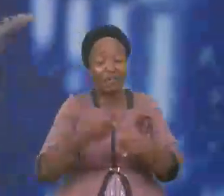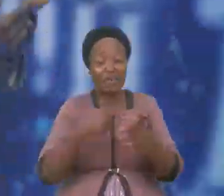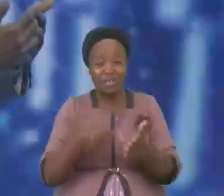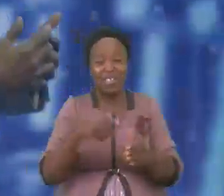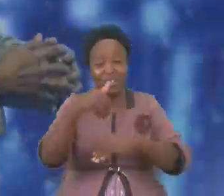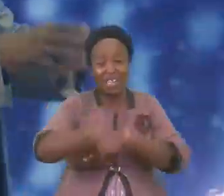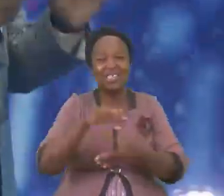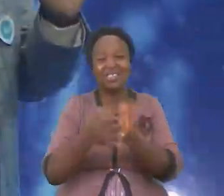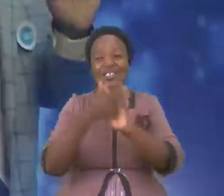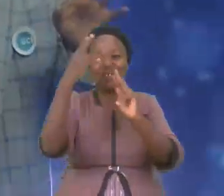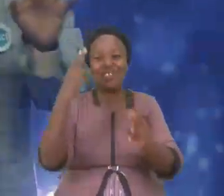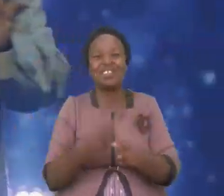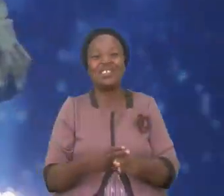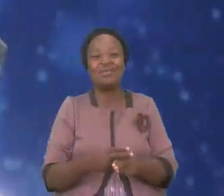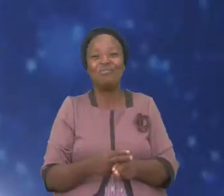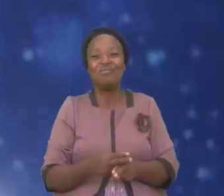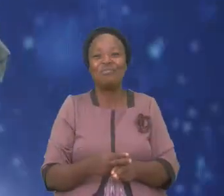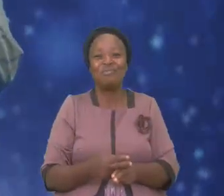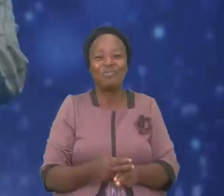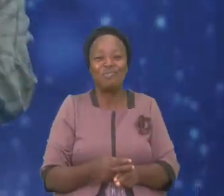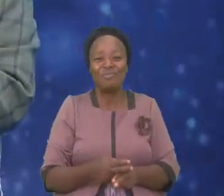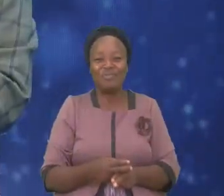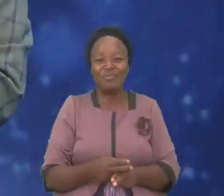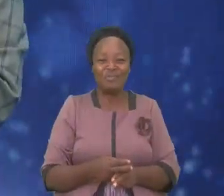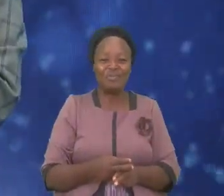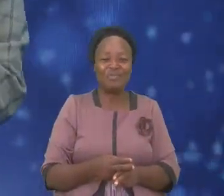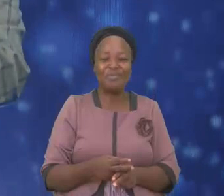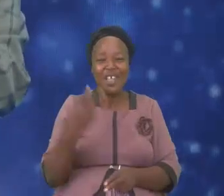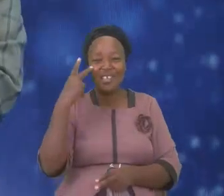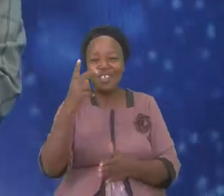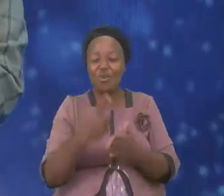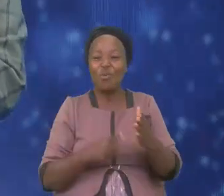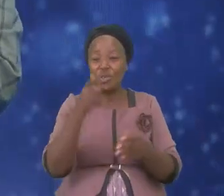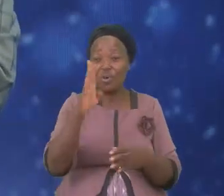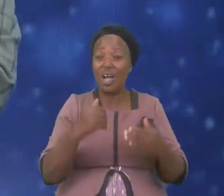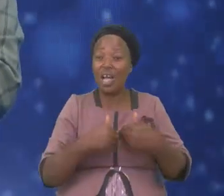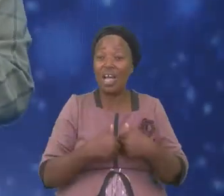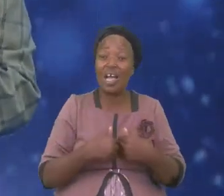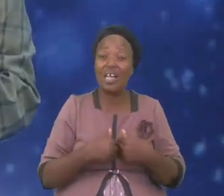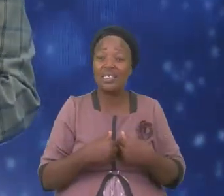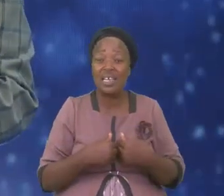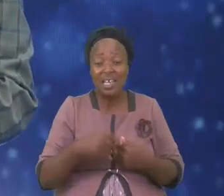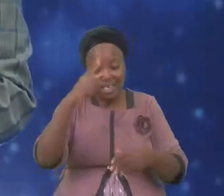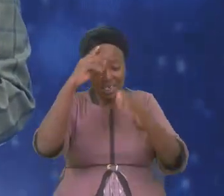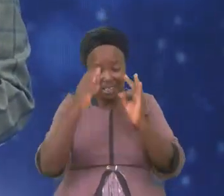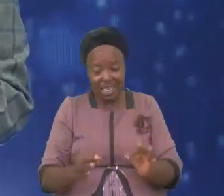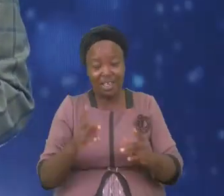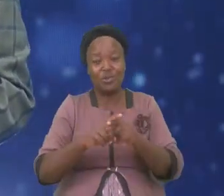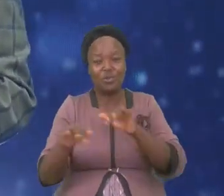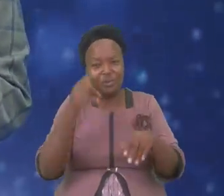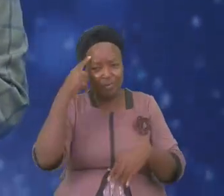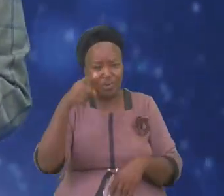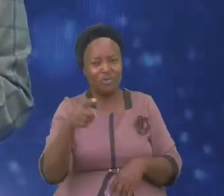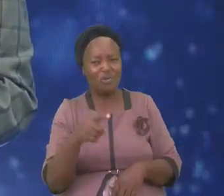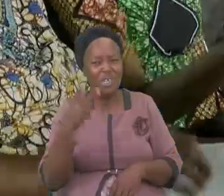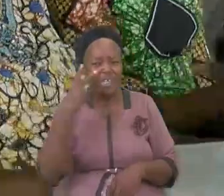look at what God has decided is going to do for you. Look at Ezekiel chapter 36, and